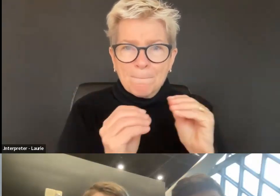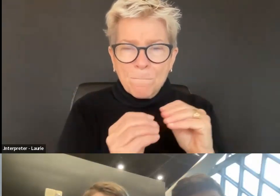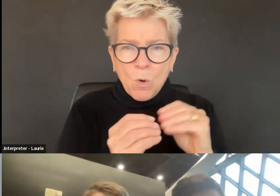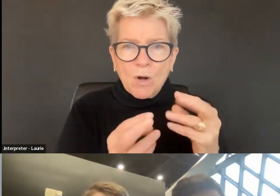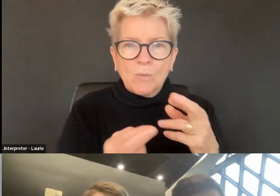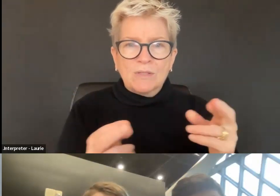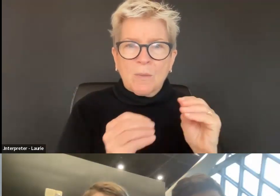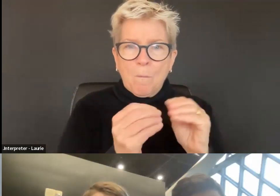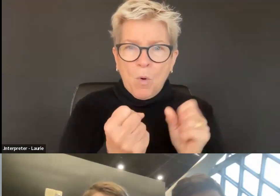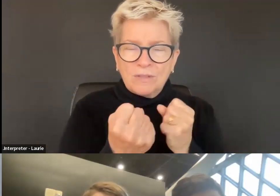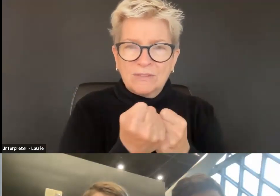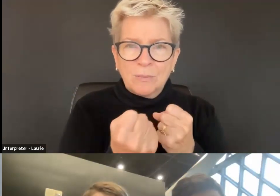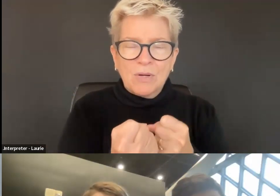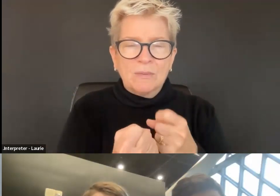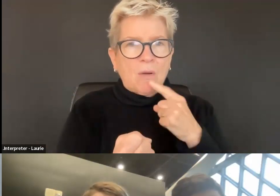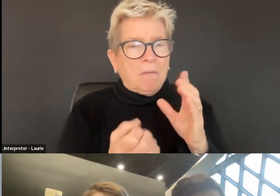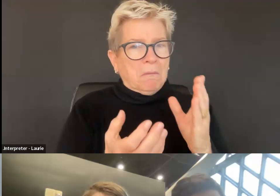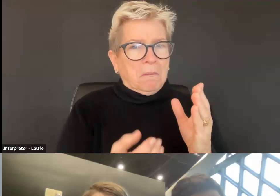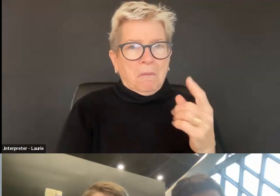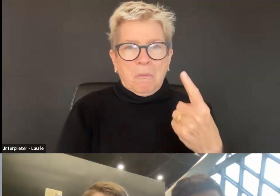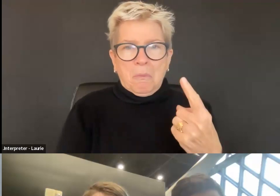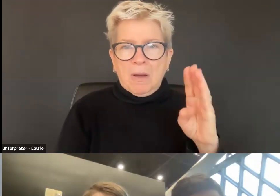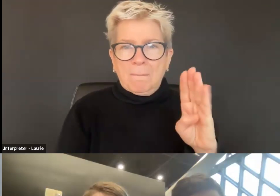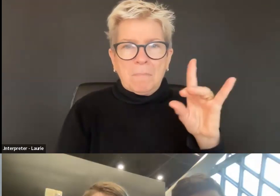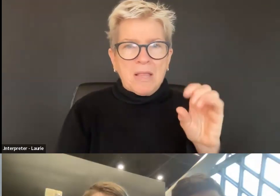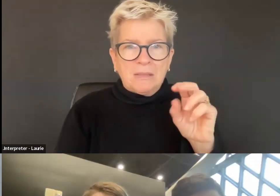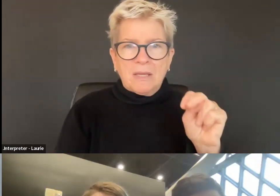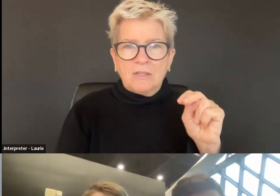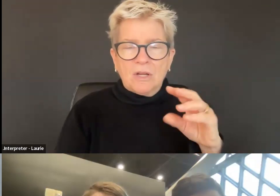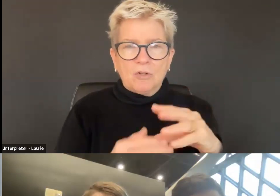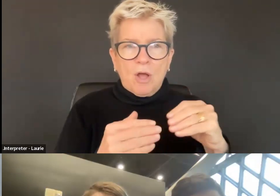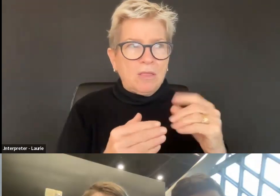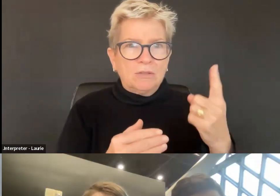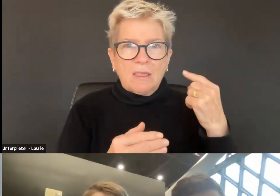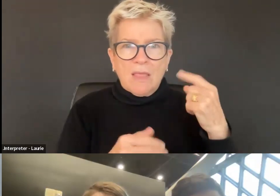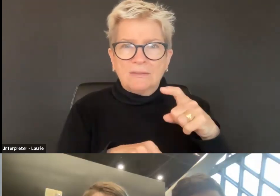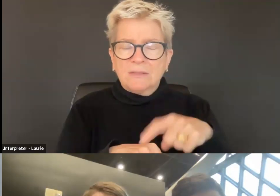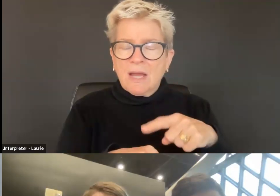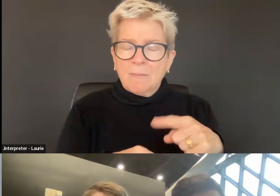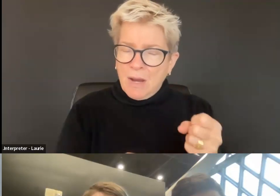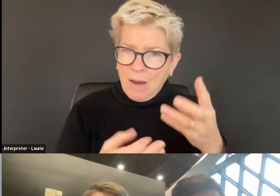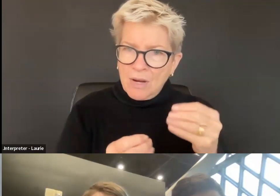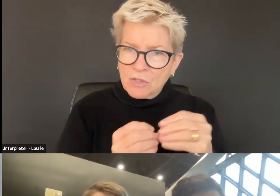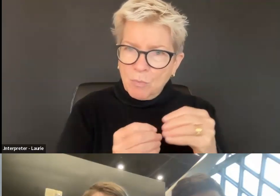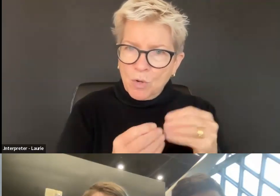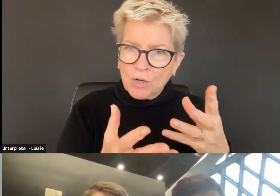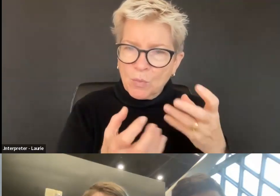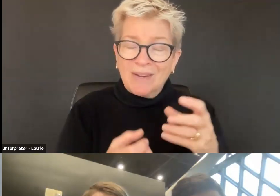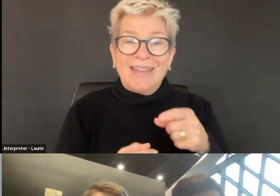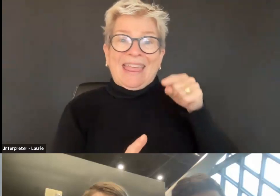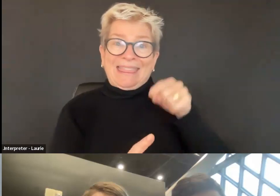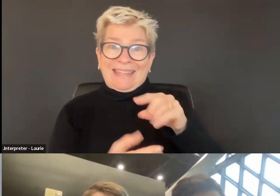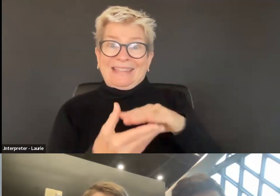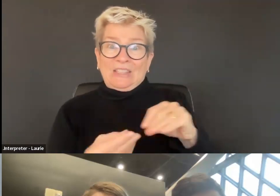support. And some people go, well, you only got $1 billion last session. How much more do you want? It's these stories that help us say, we